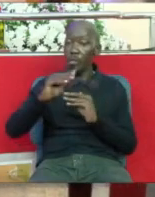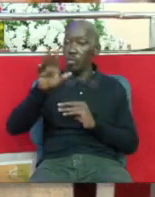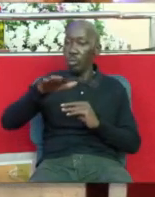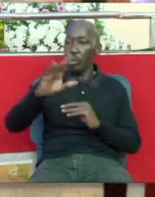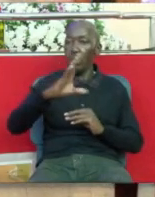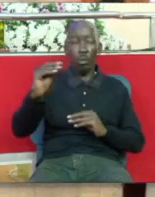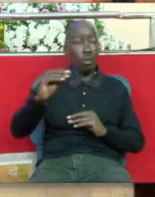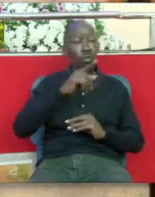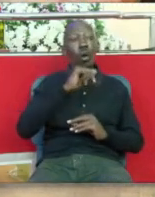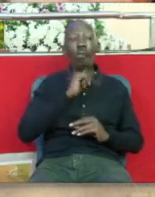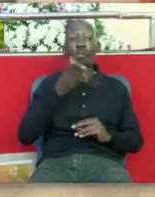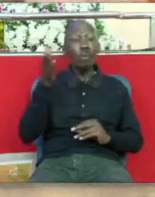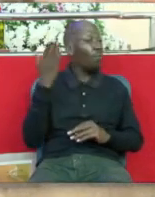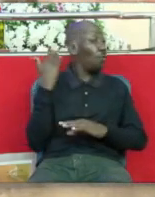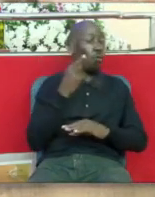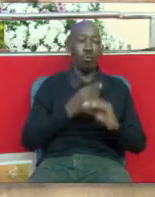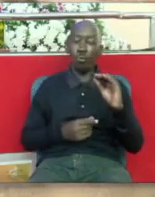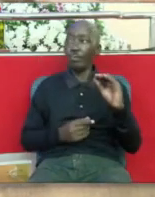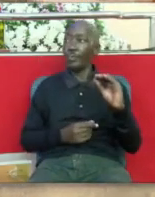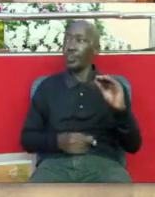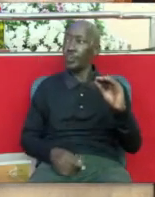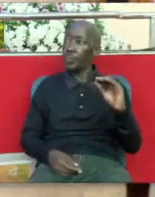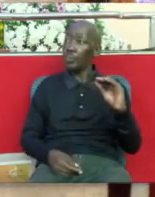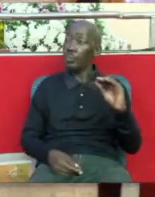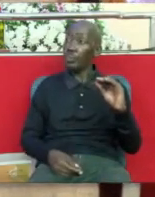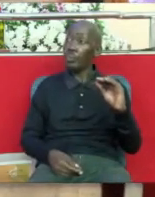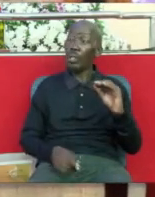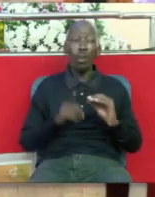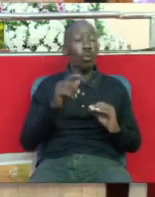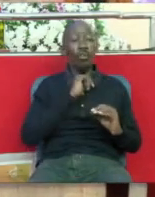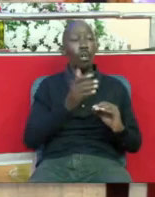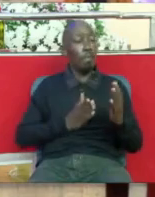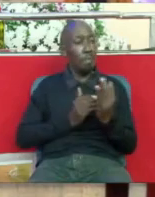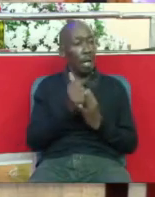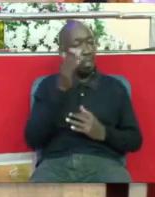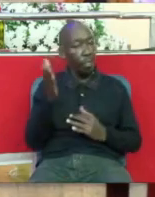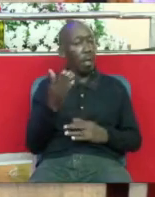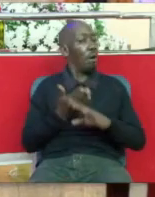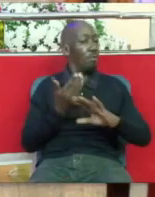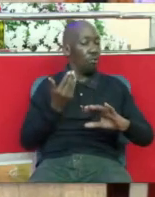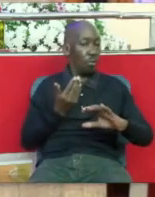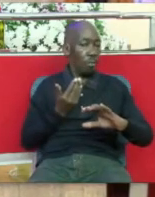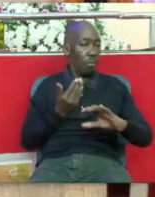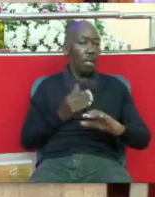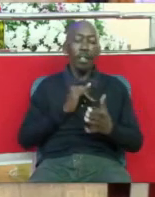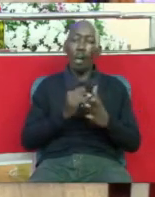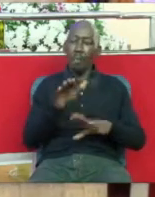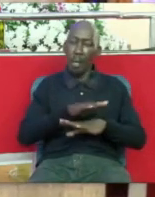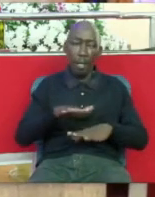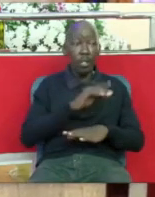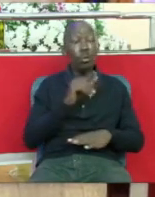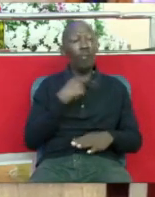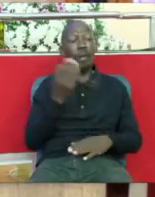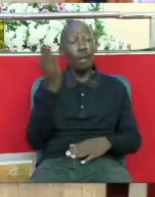mnapoenda. You have not been there before. Hamjaikuwa hapo hapo awali. You have not passed there before. Hamjaipitia hapo awali. It's a place you have not been. Ni